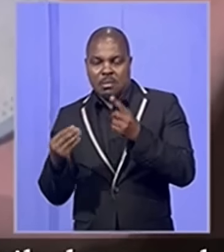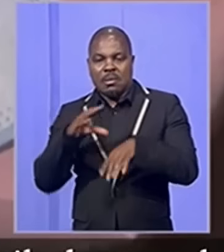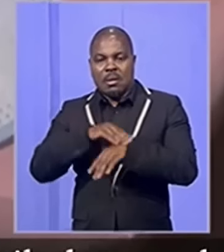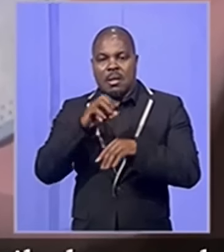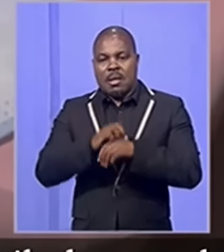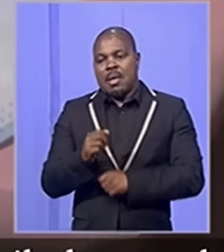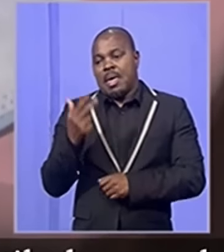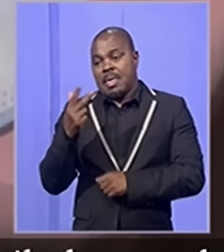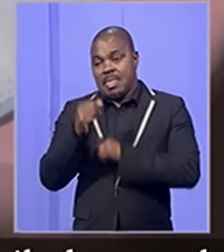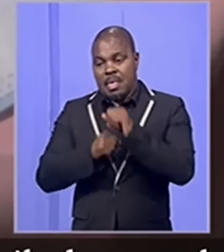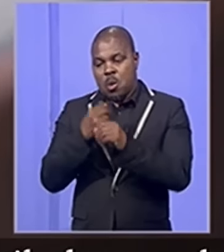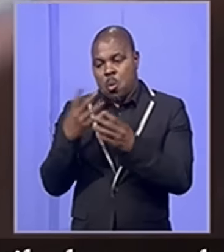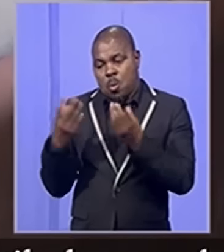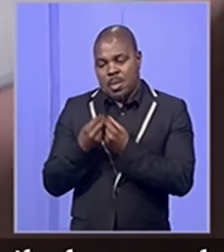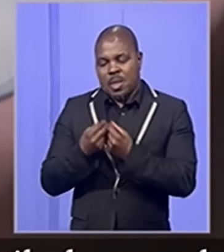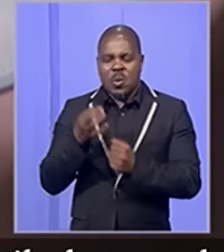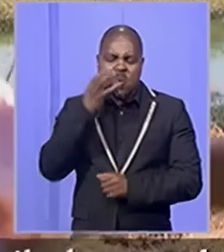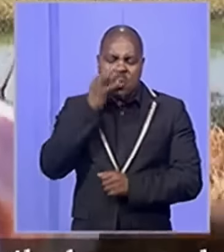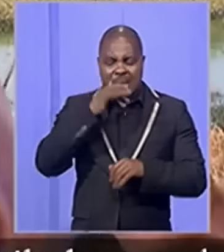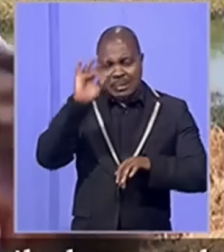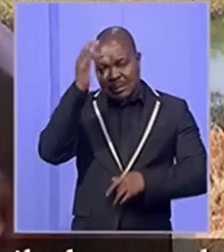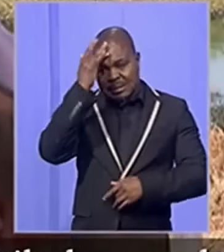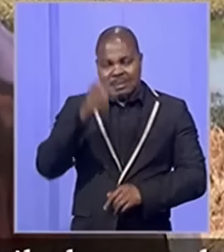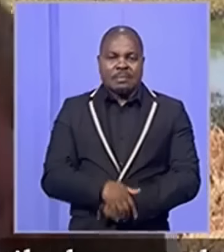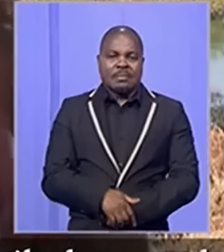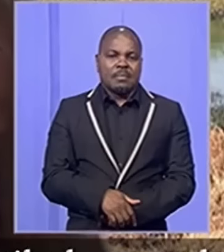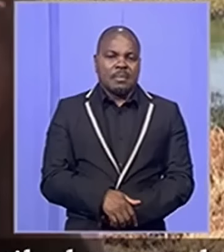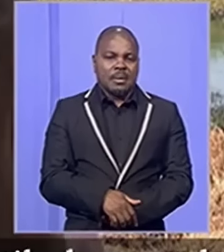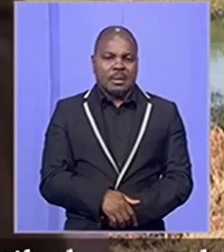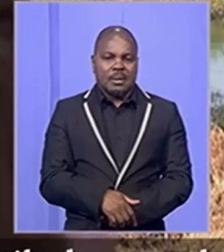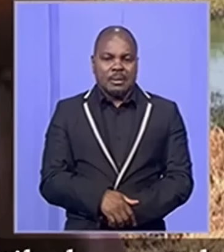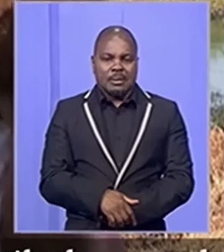ya kula. Sebanjang tia ka na jwang.